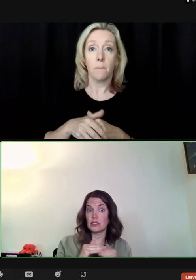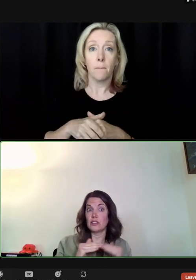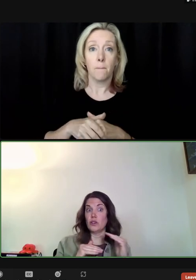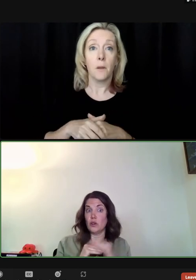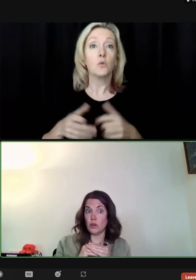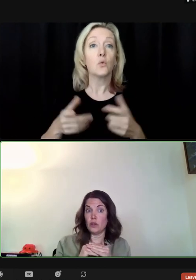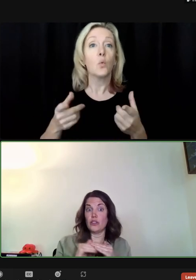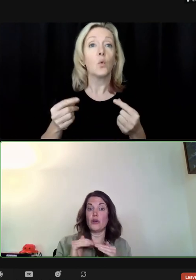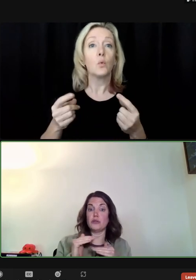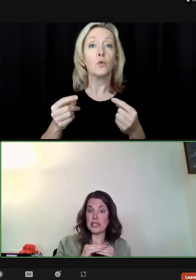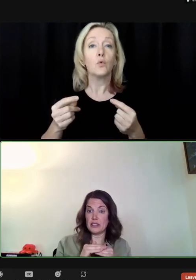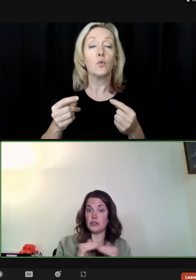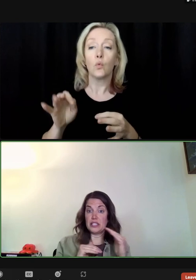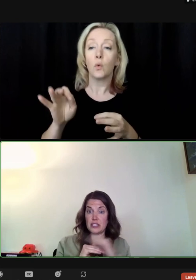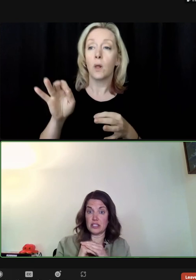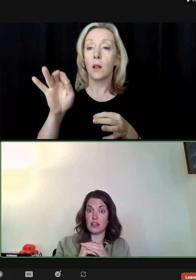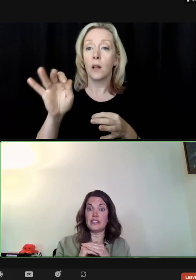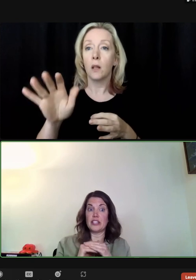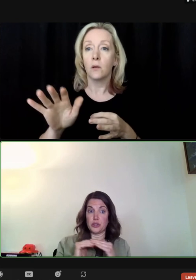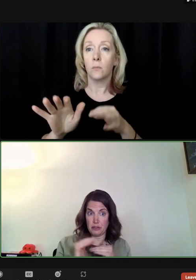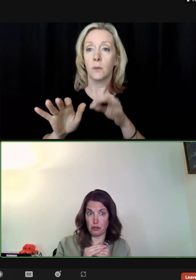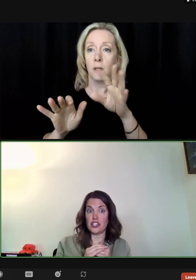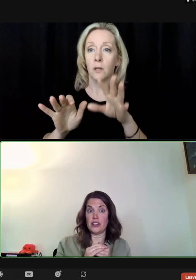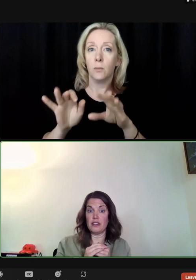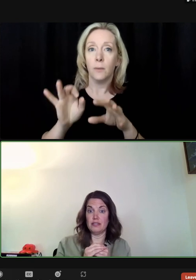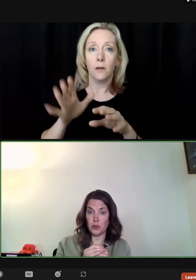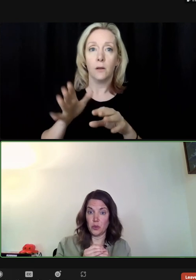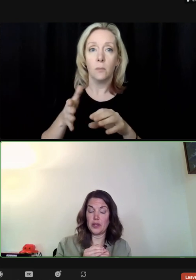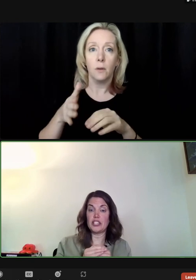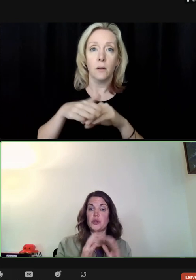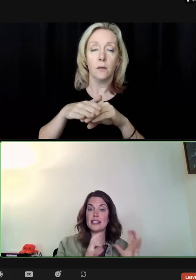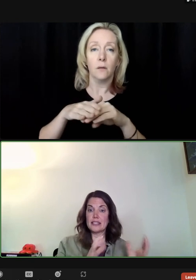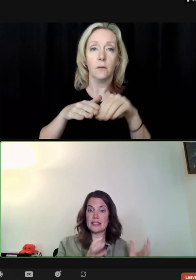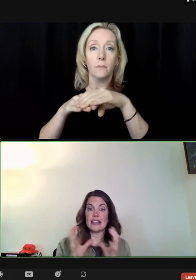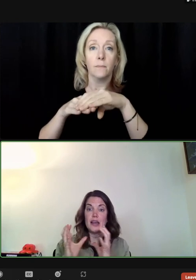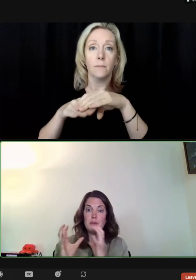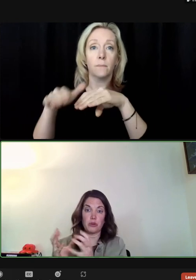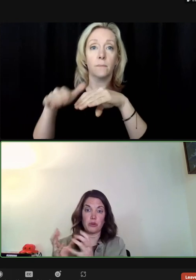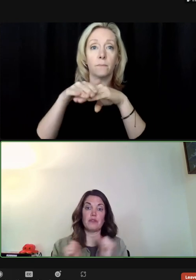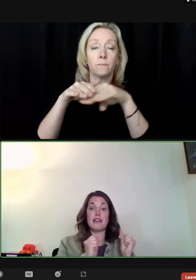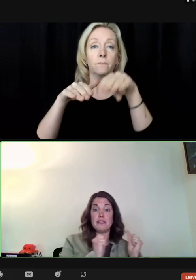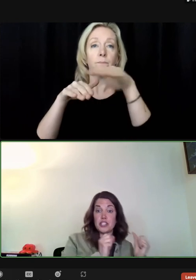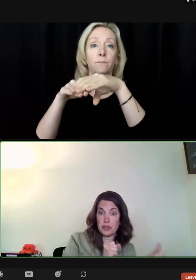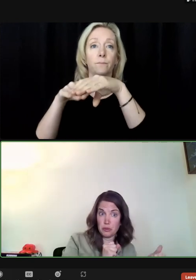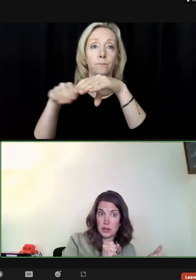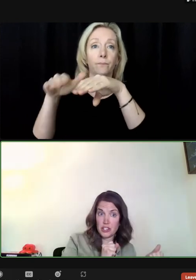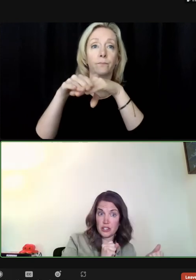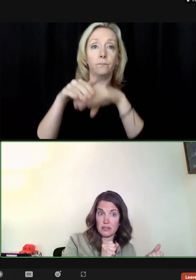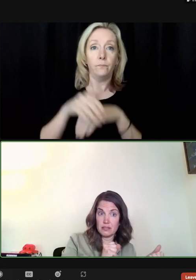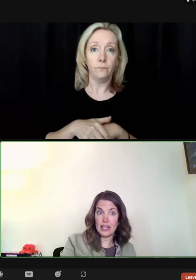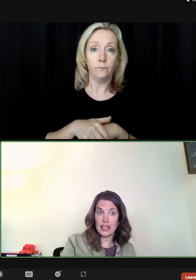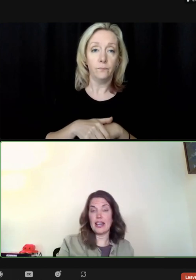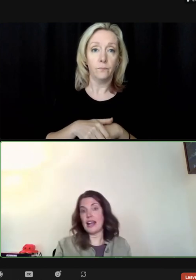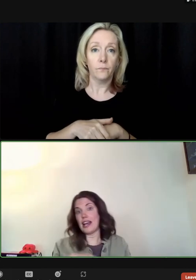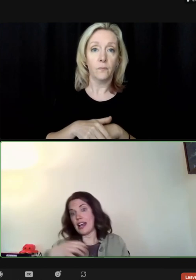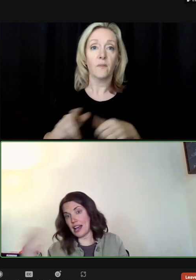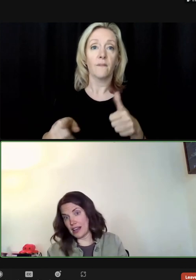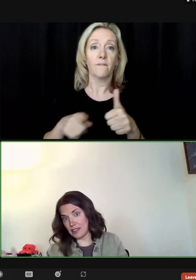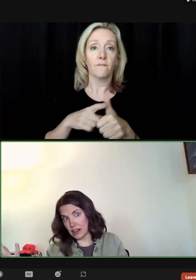layer those pieces of sensory information. We need to isolate them and provide visual